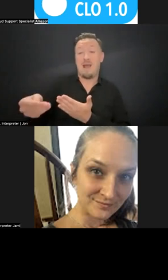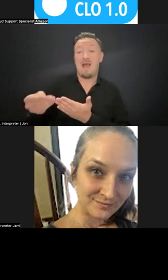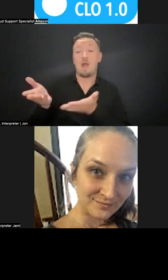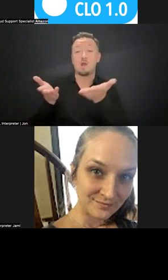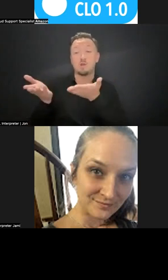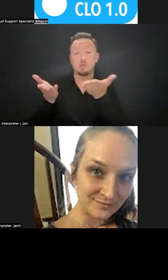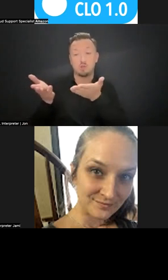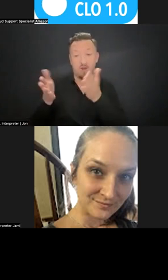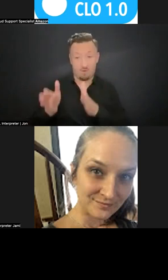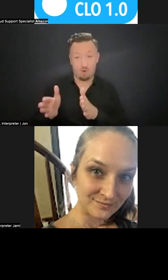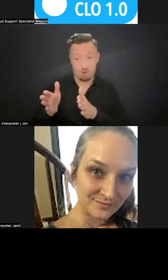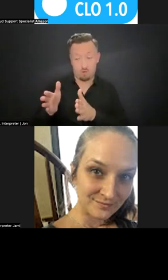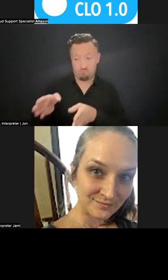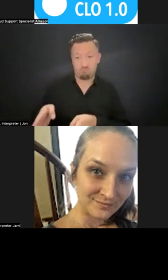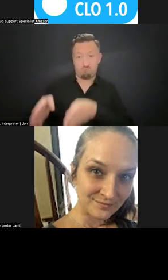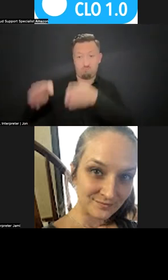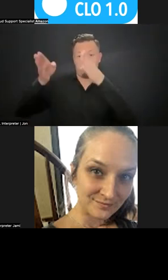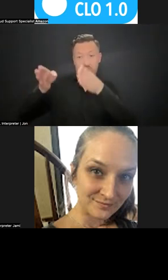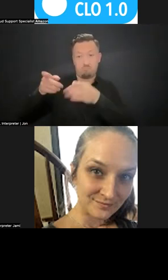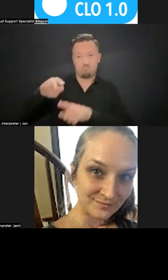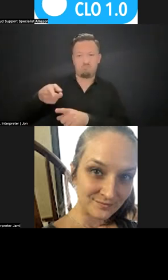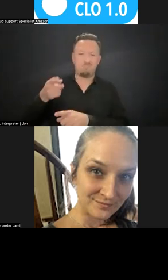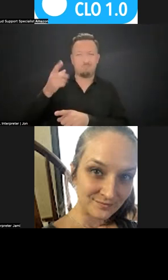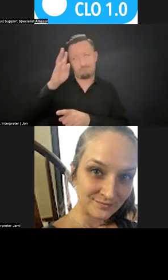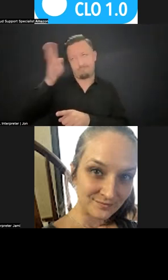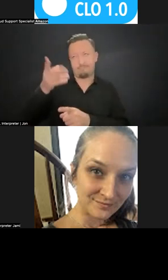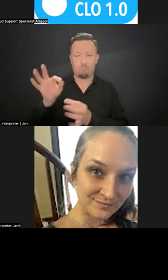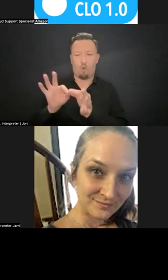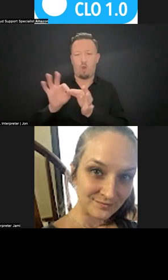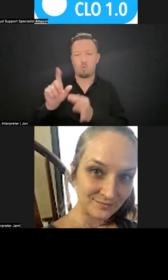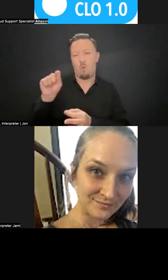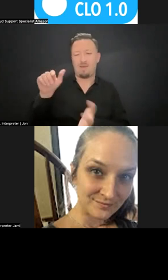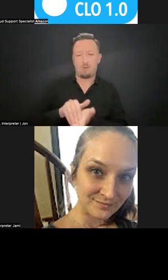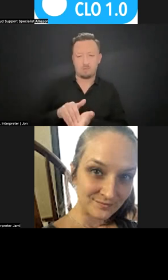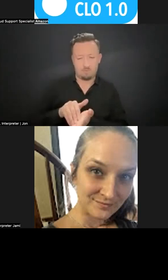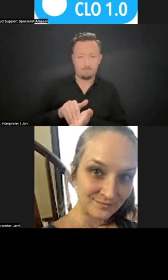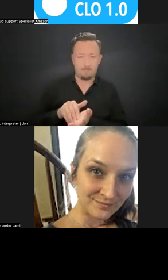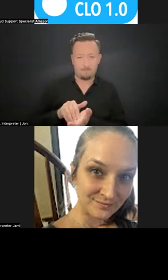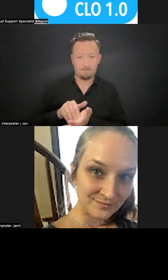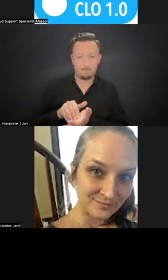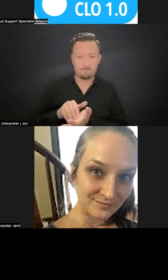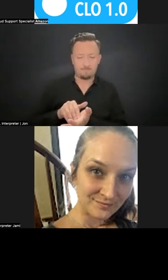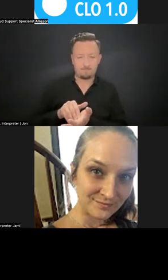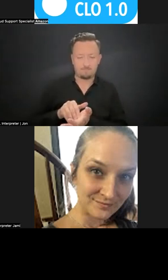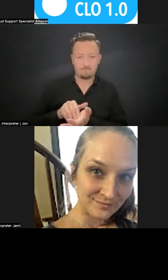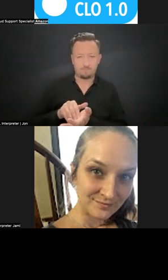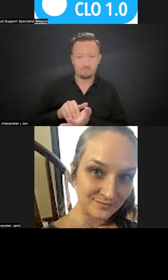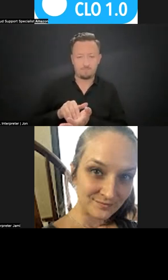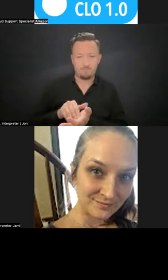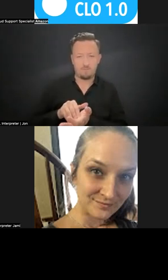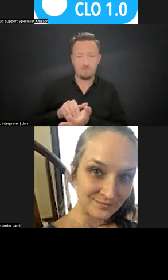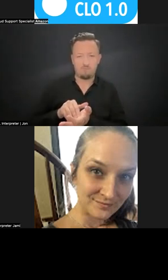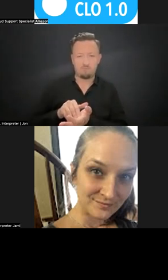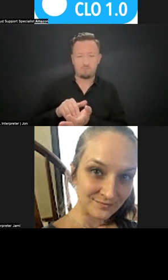for 20K. Let's say the server is 20K, but we're realizing that we